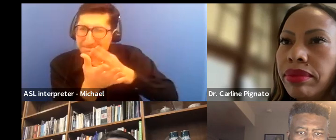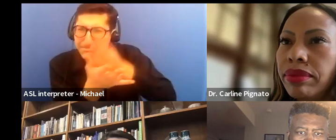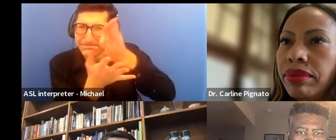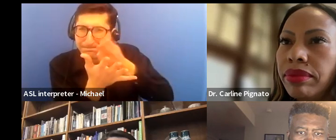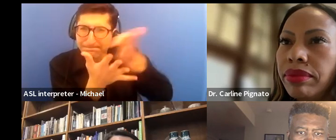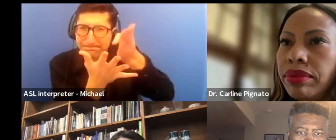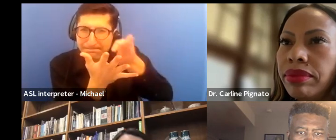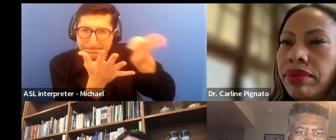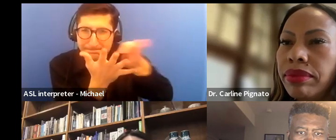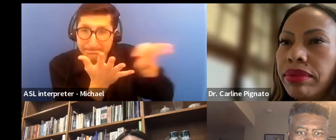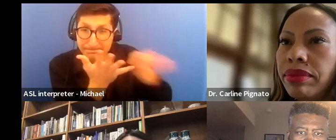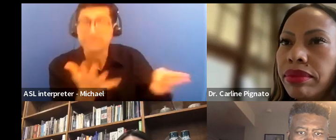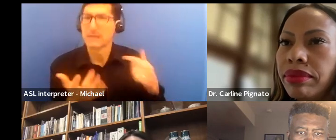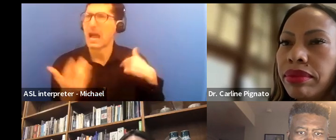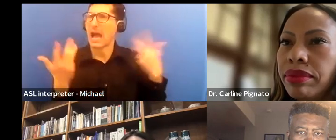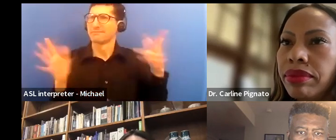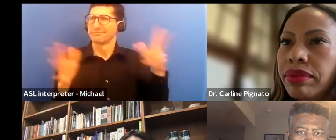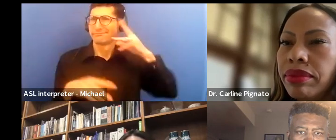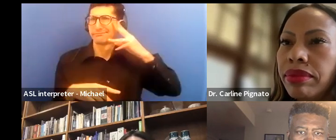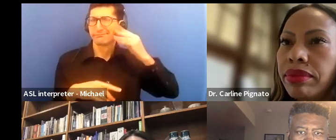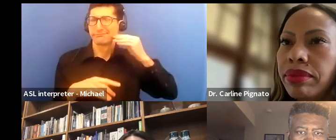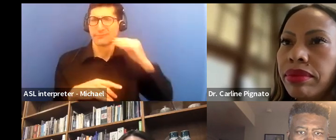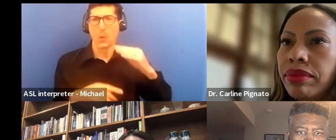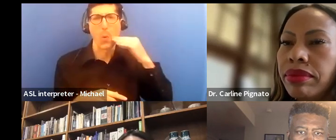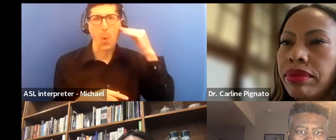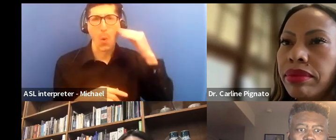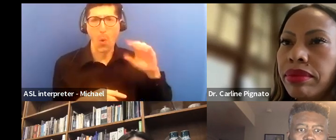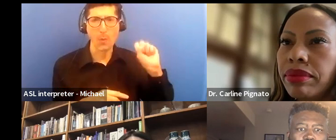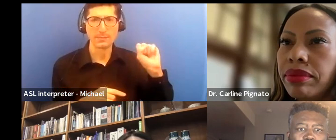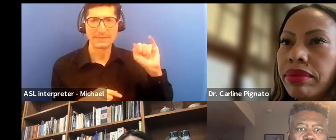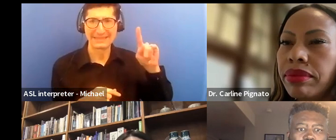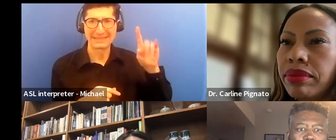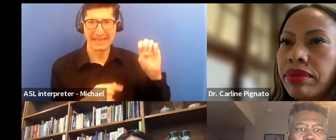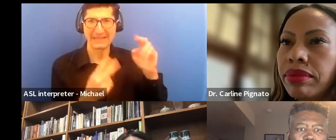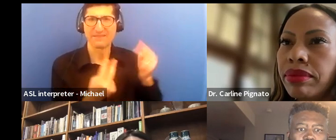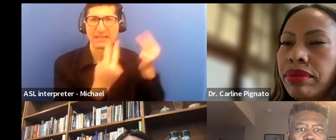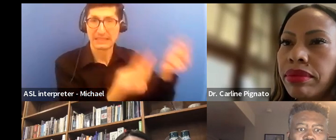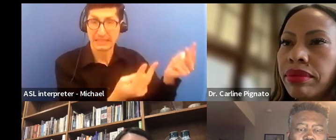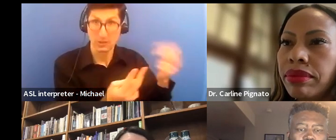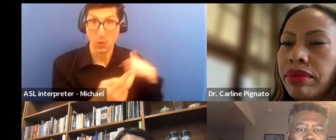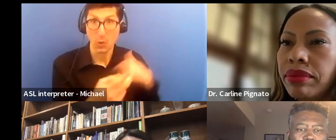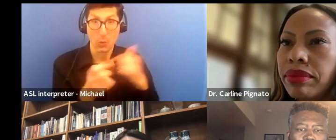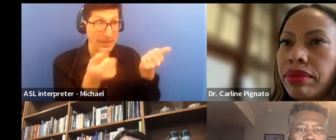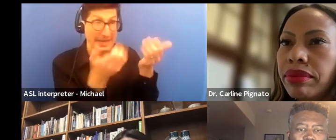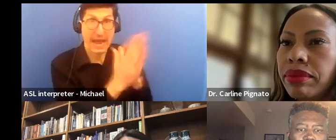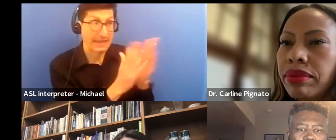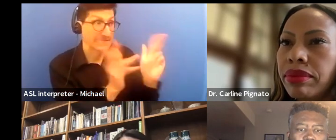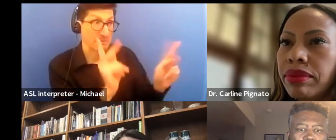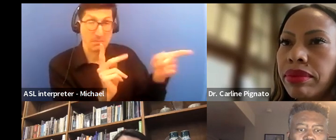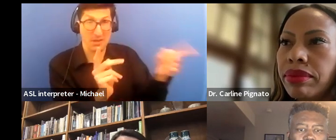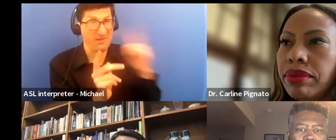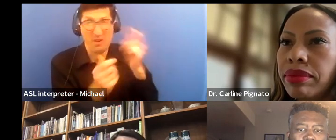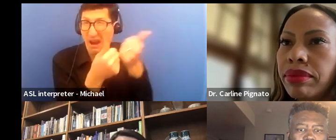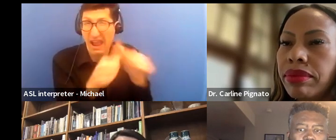It is, I've been to home site visits. And you can ask them to assemble whatever it is that they want to